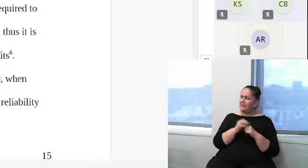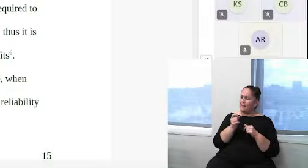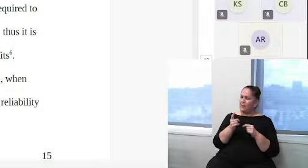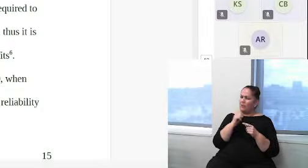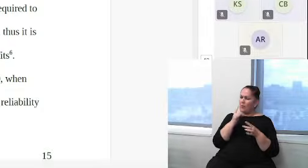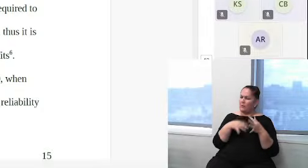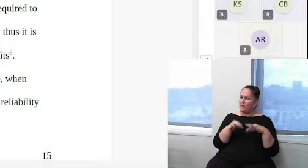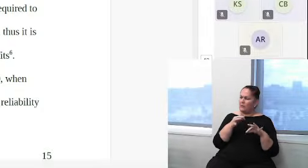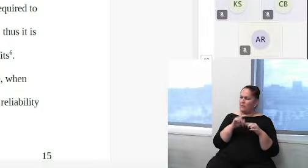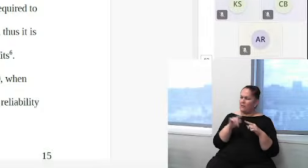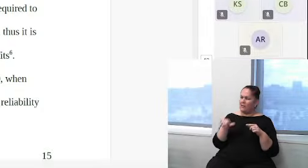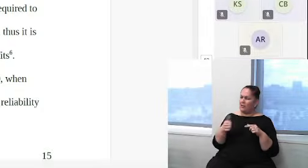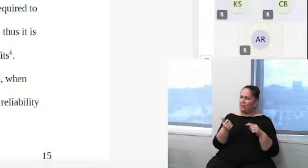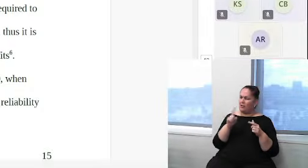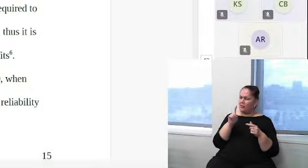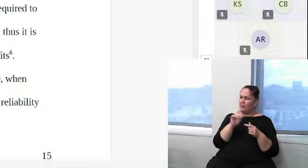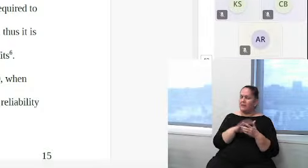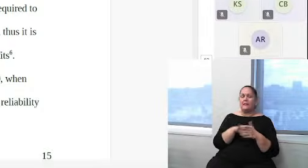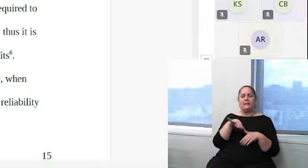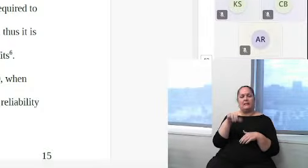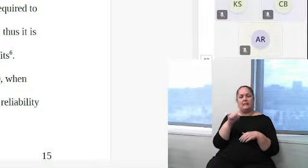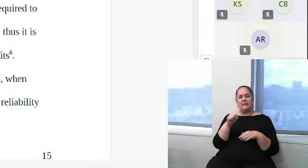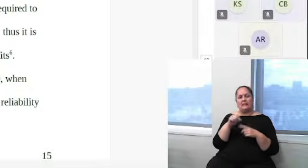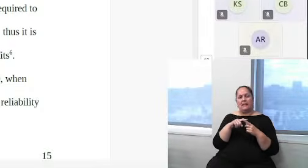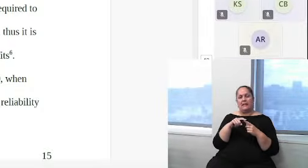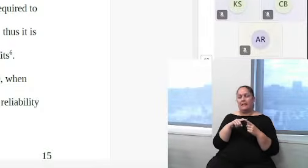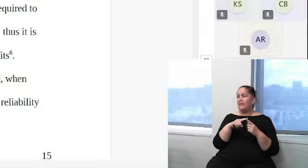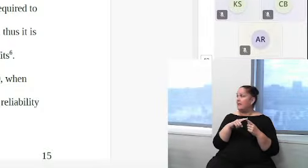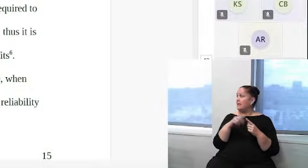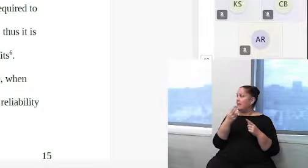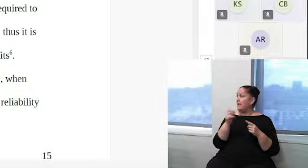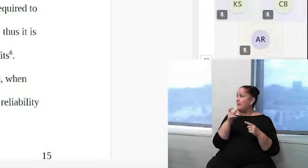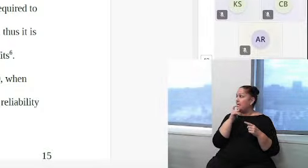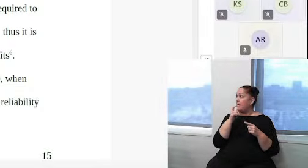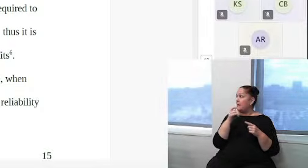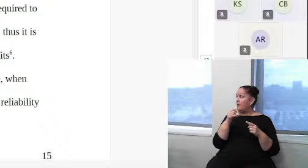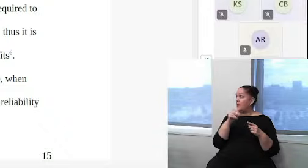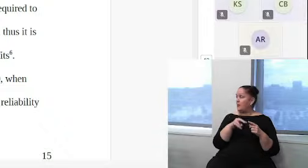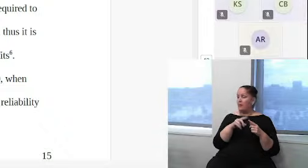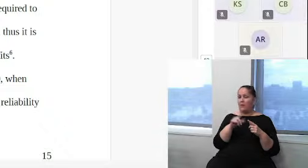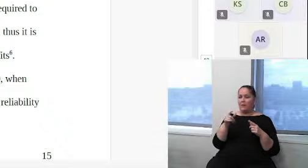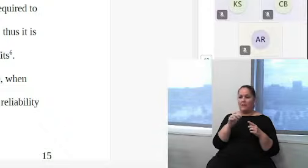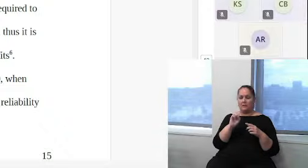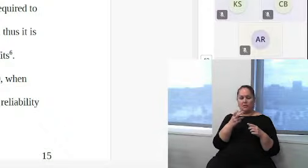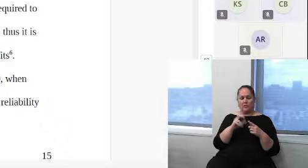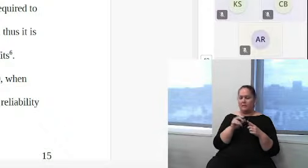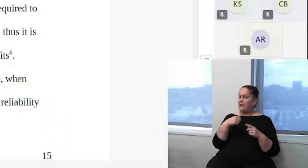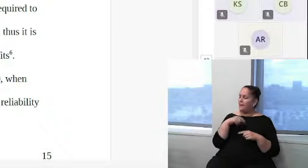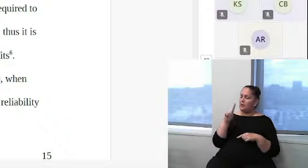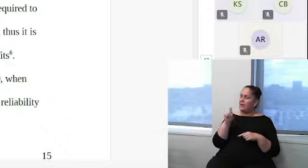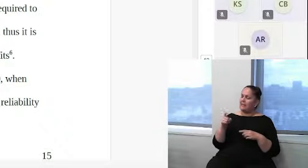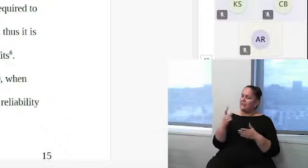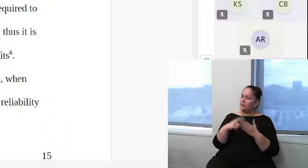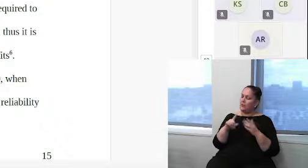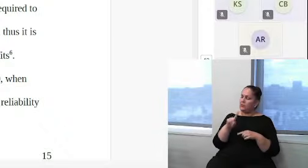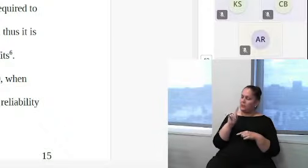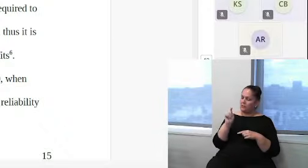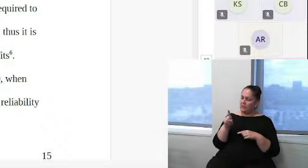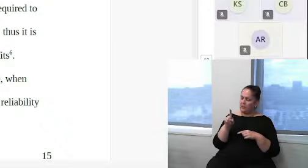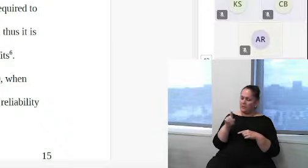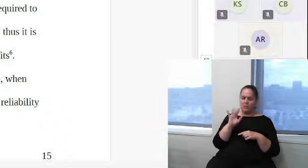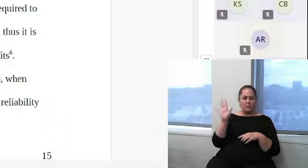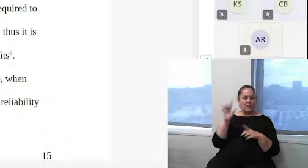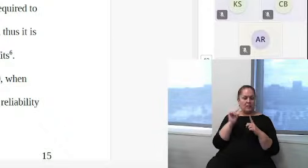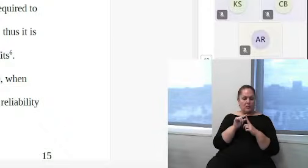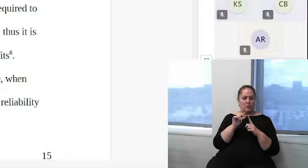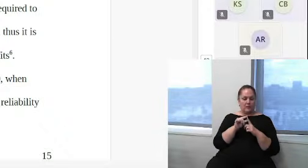that? About whether one was a substitute for the other? Yes, Mr. Hempling, I'm really just going off of what Mr. Shearman No, testified here, and what you